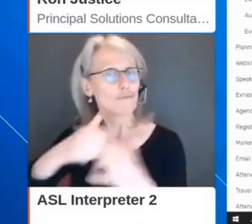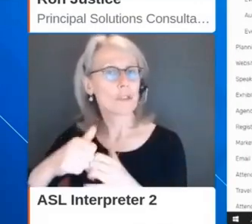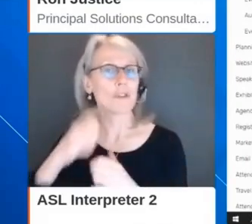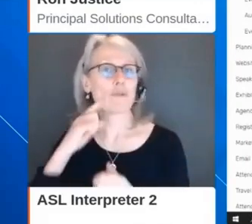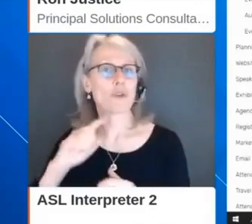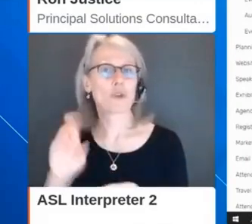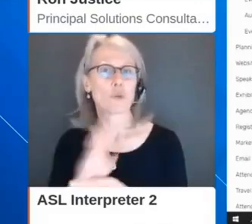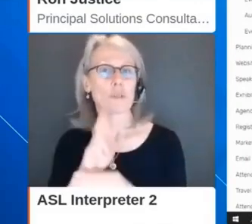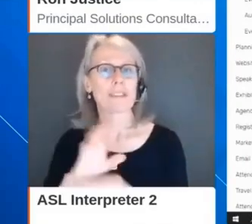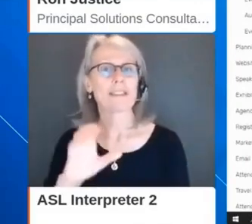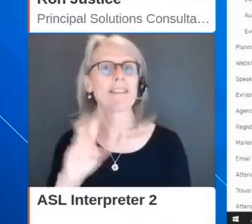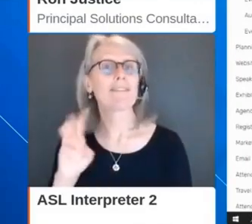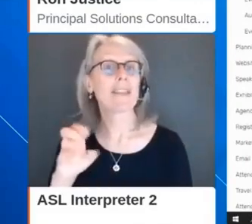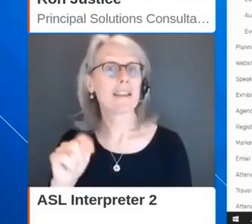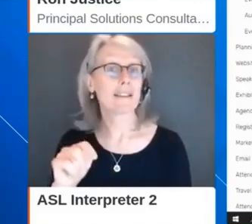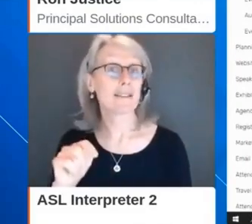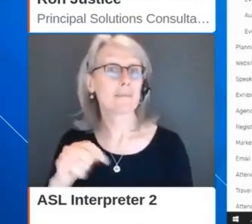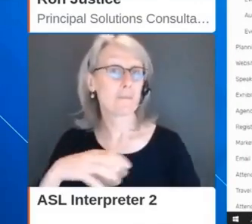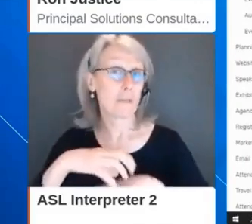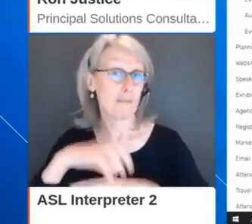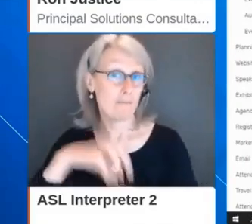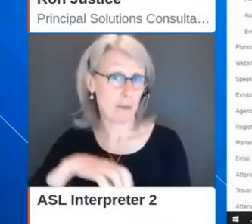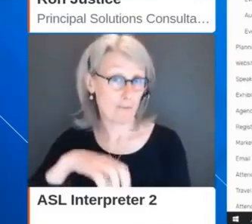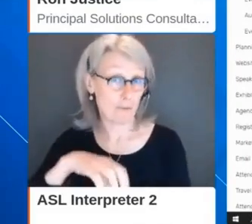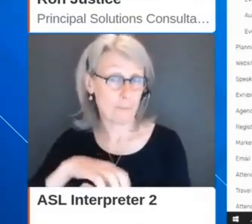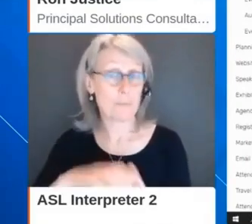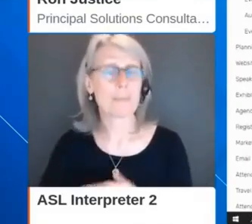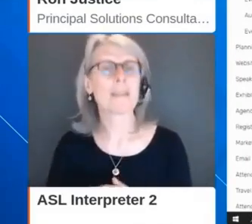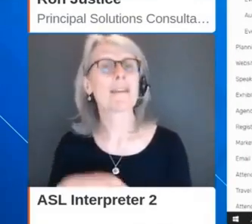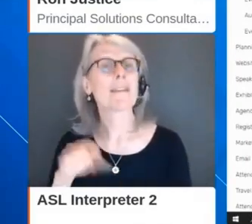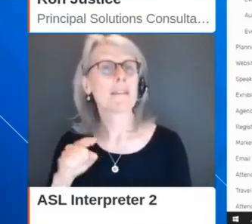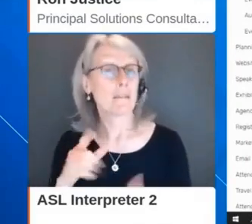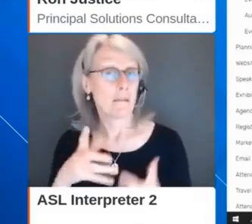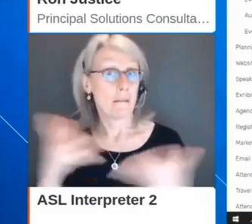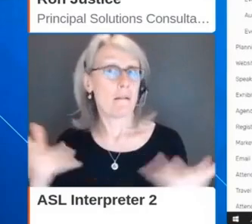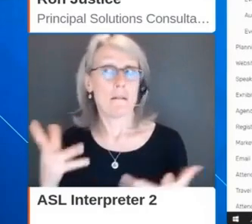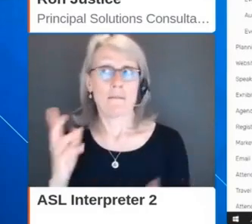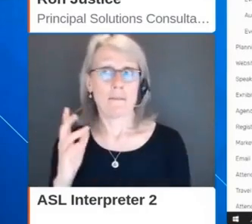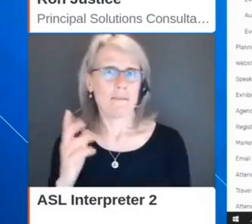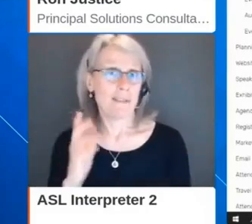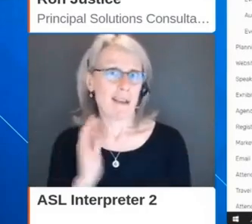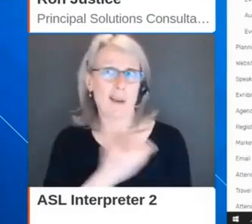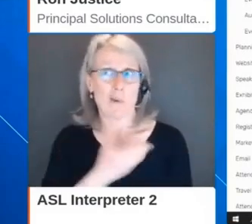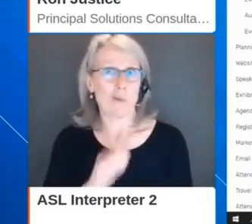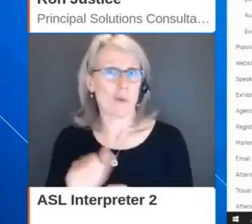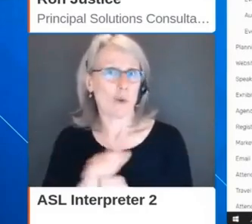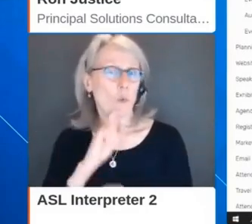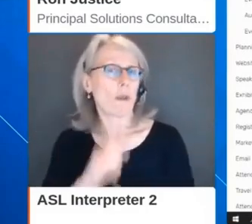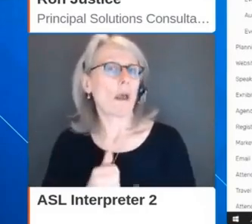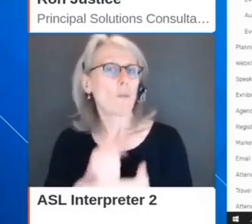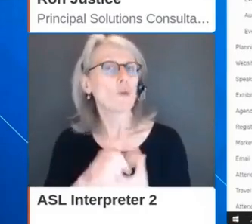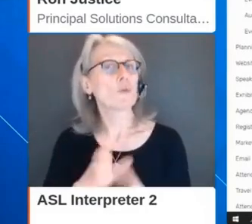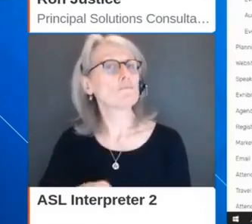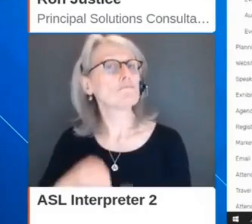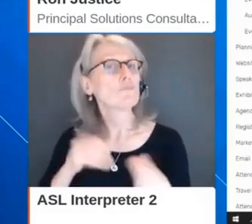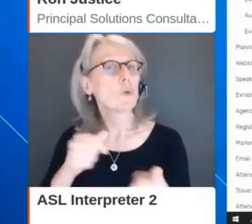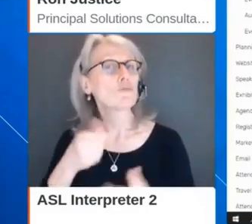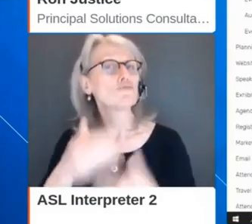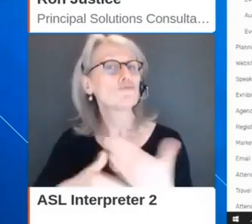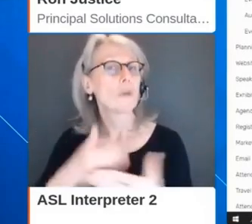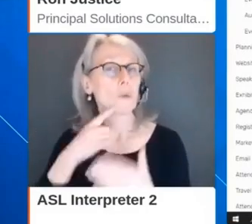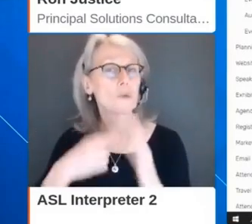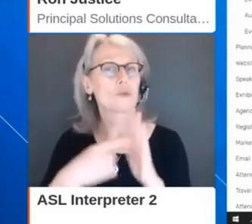Cvent platform. The great part of this is that a lot of the heavy lifting has already been done behind the scenes, so I'll be highlighting the